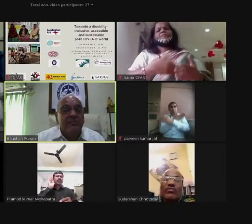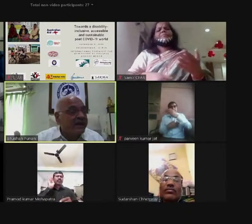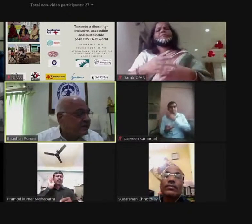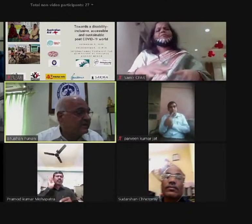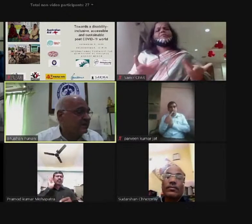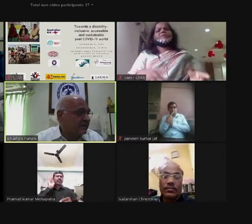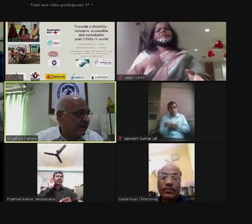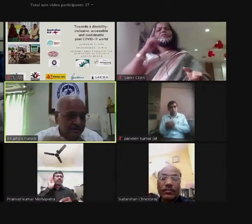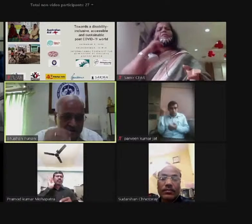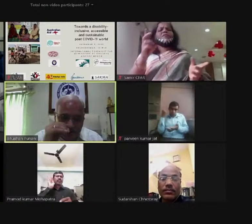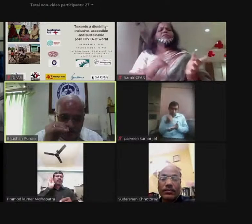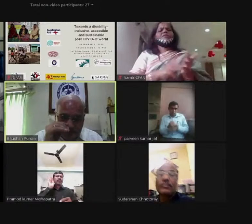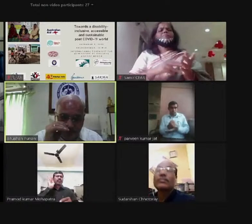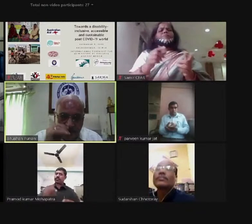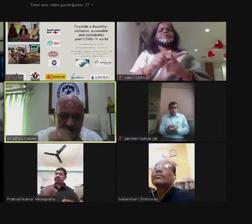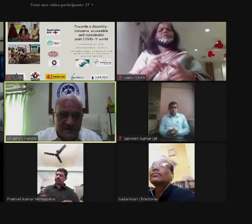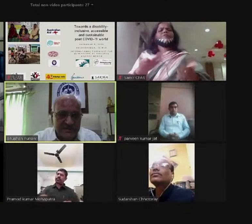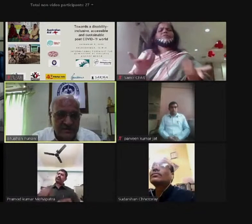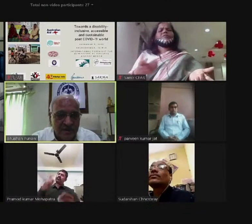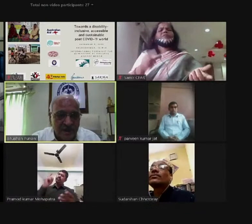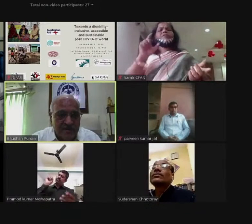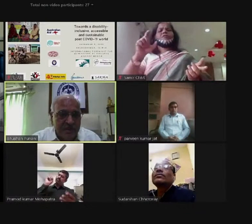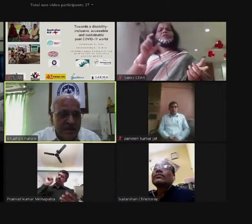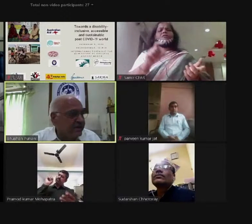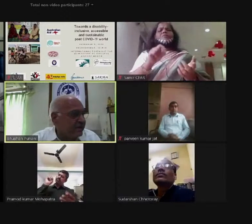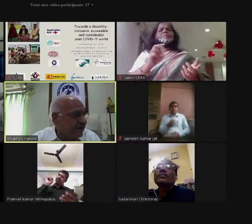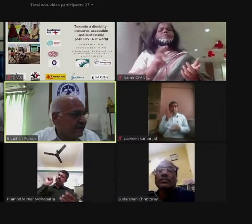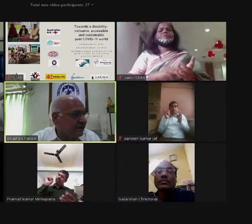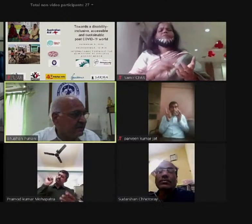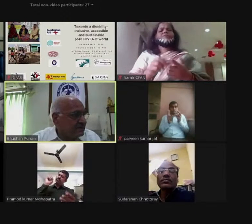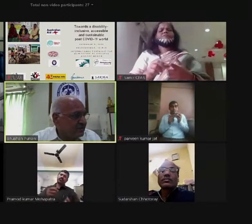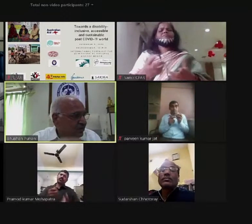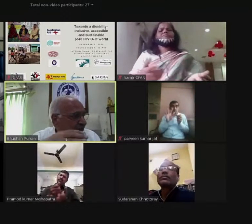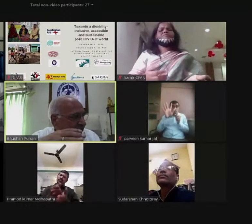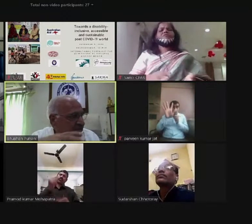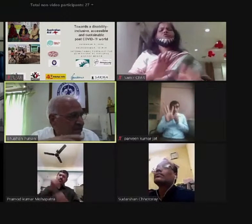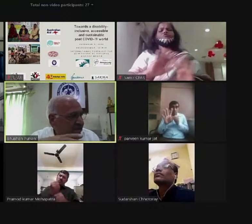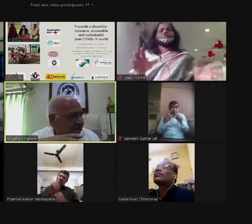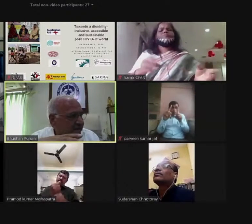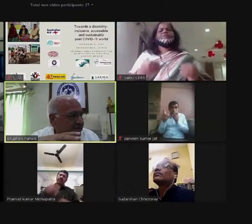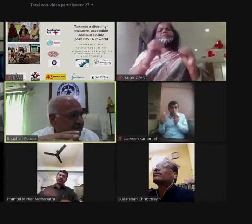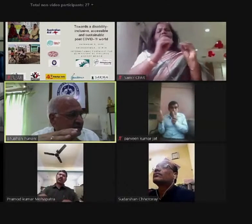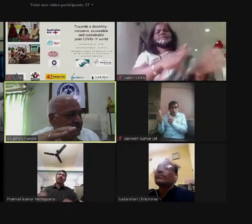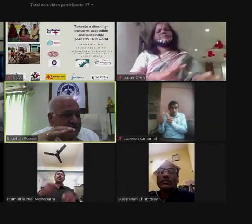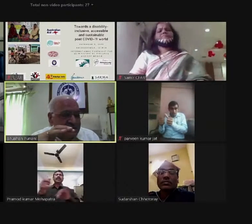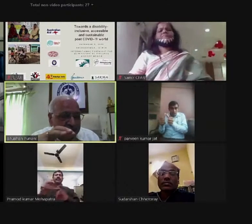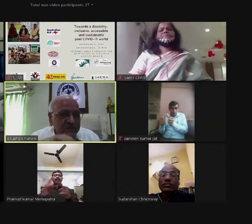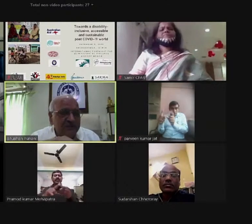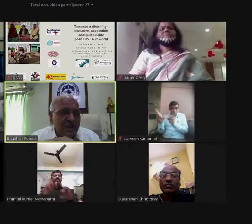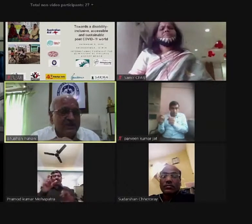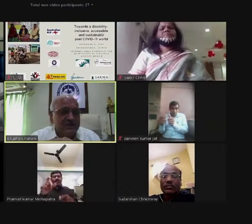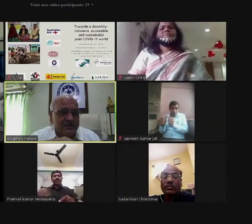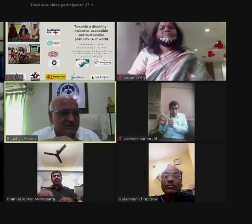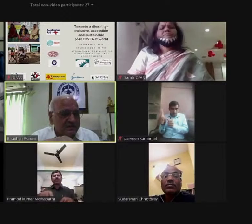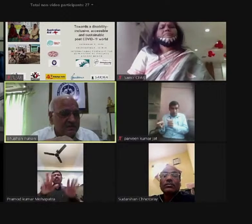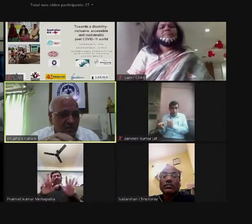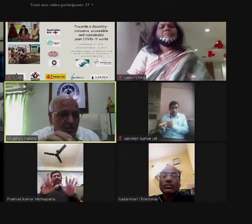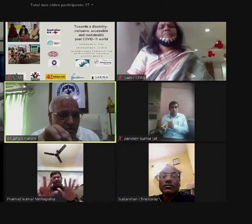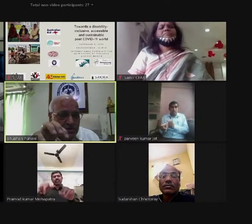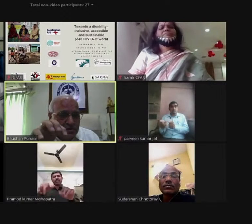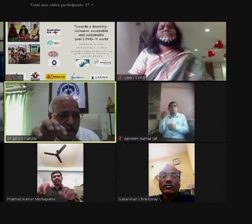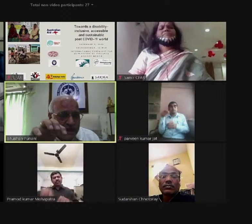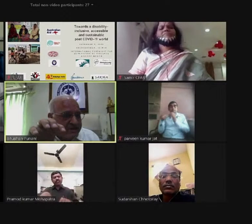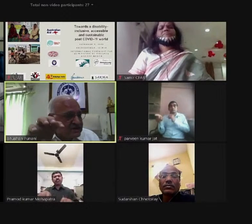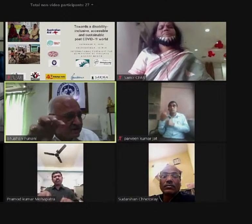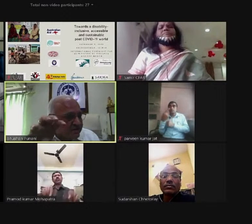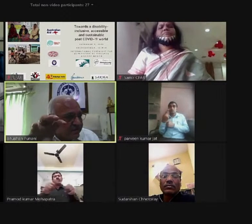and especially considering the section of public utilities should be mandated. Another aspect of Section